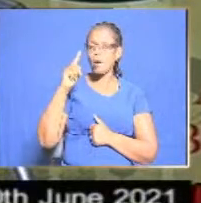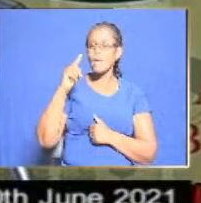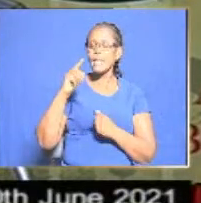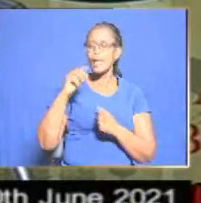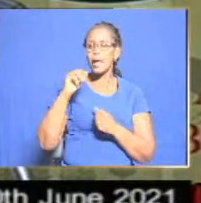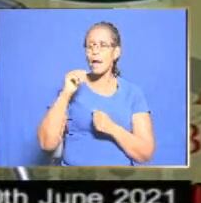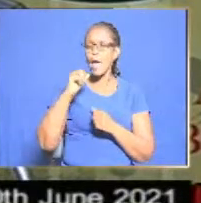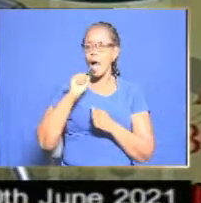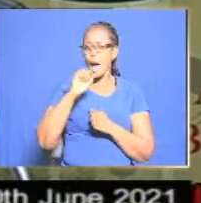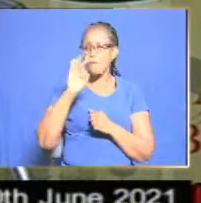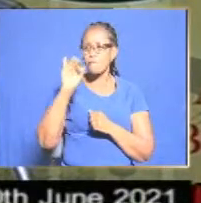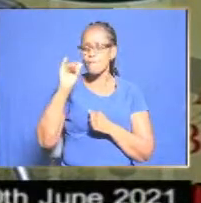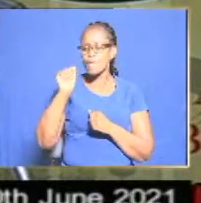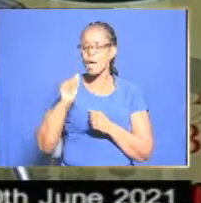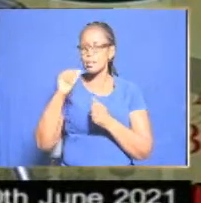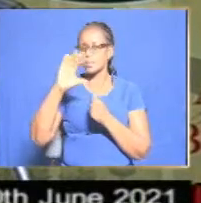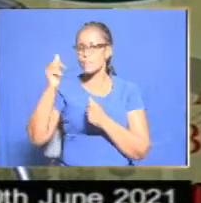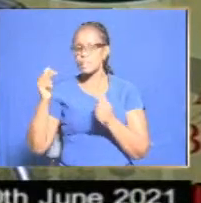and